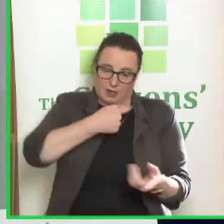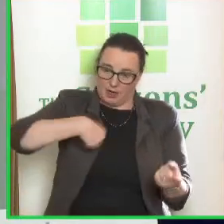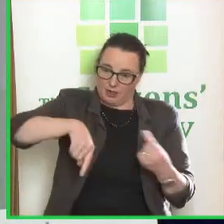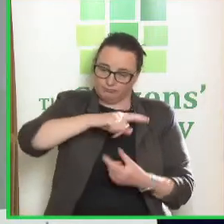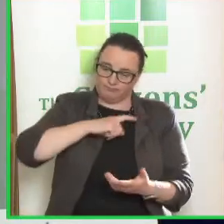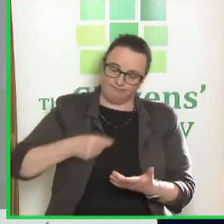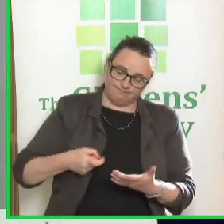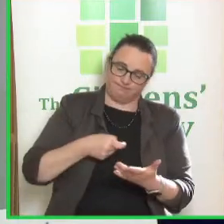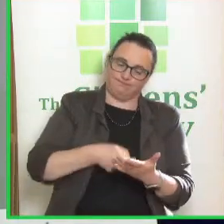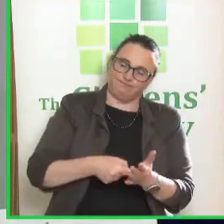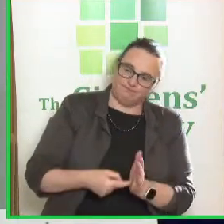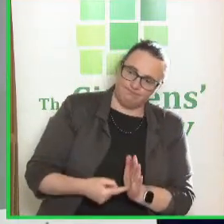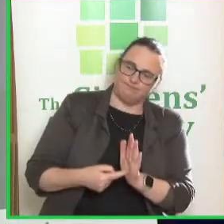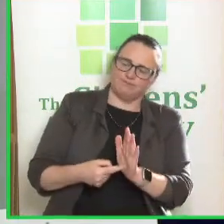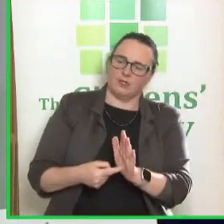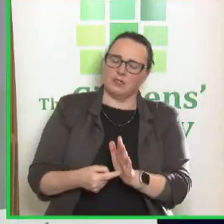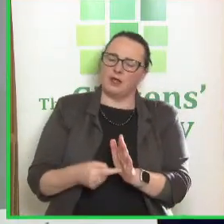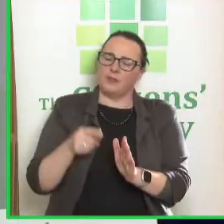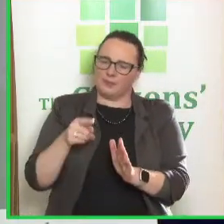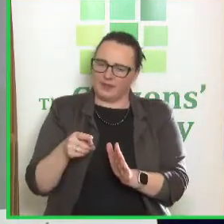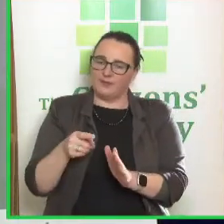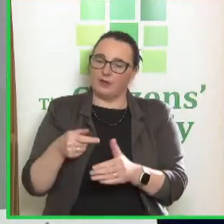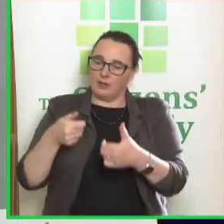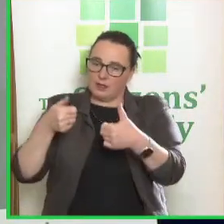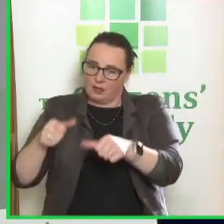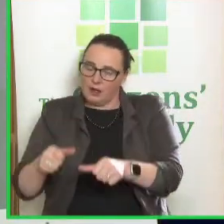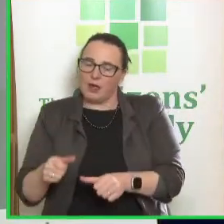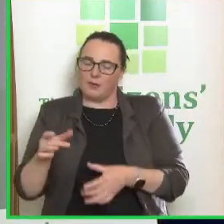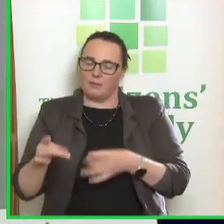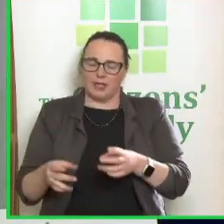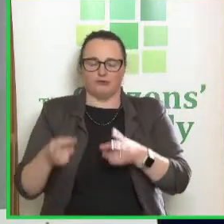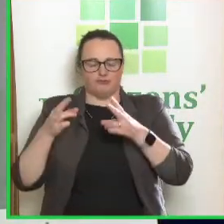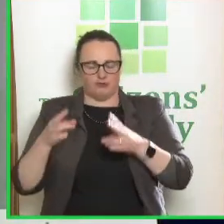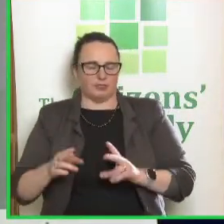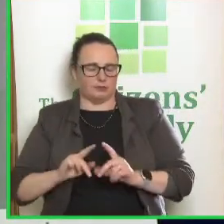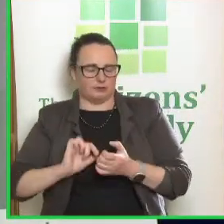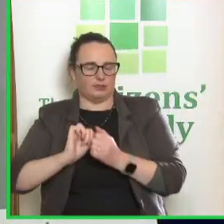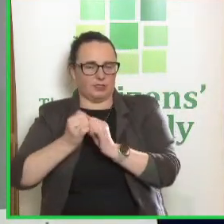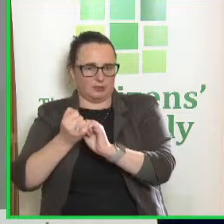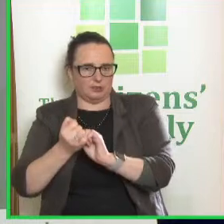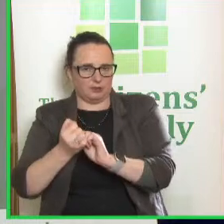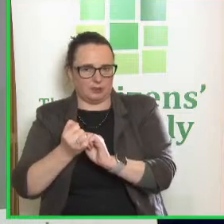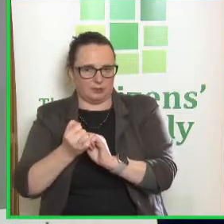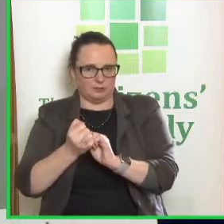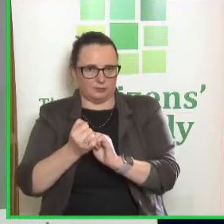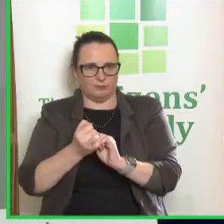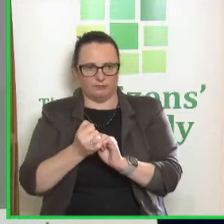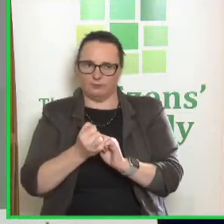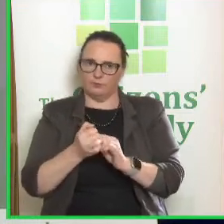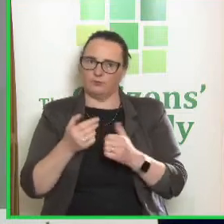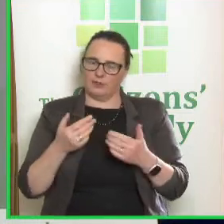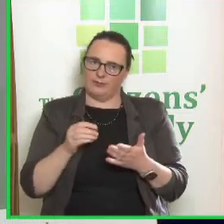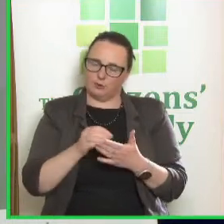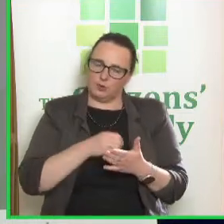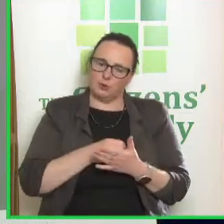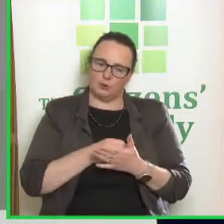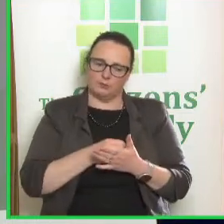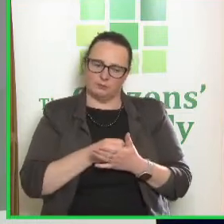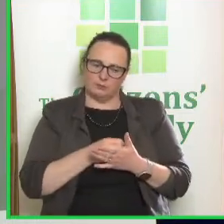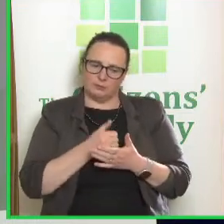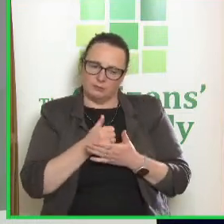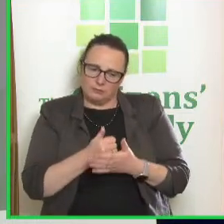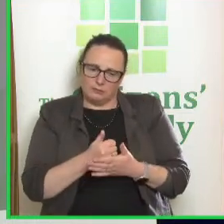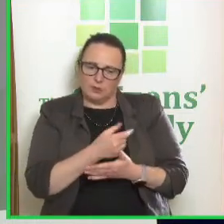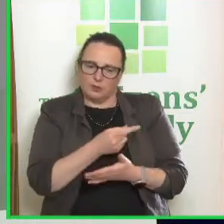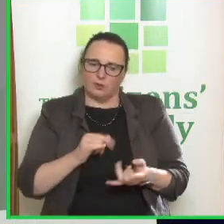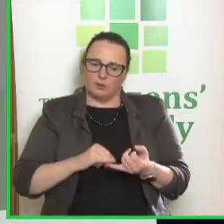difference. We owe it to all of those people who are suffering in society in general to embrace it. So my final call